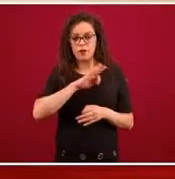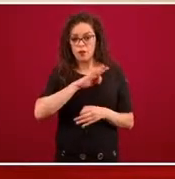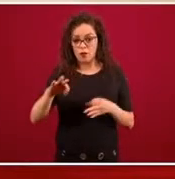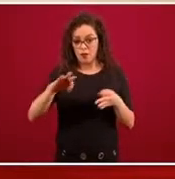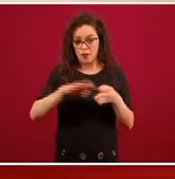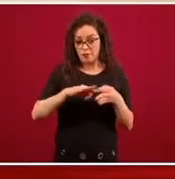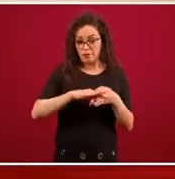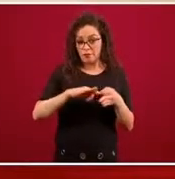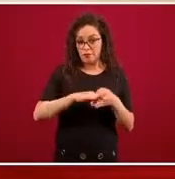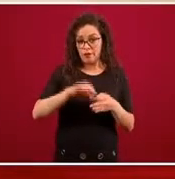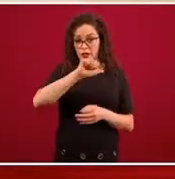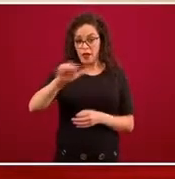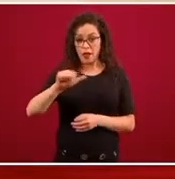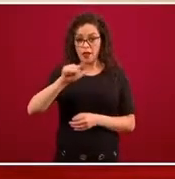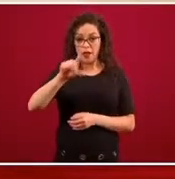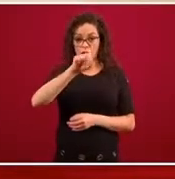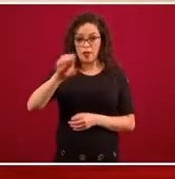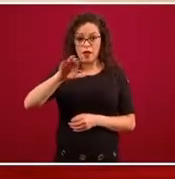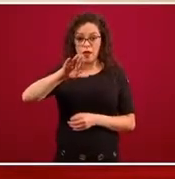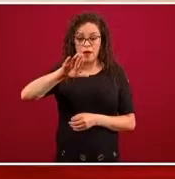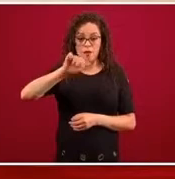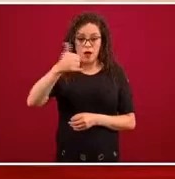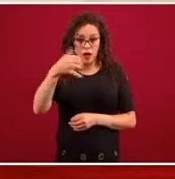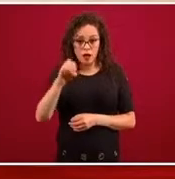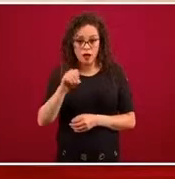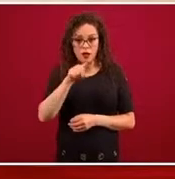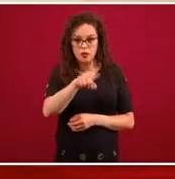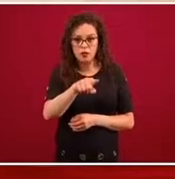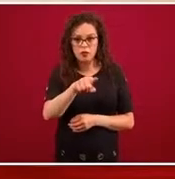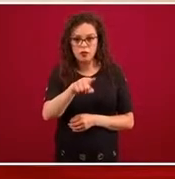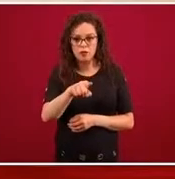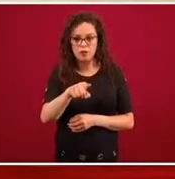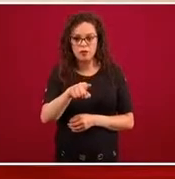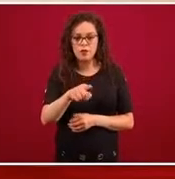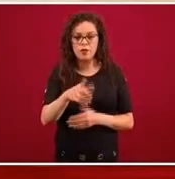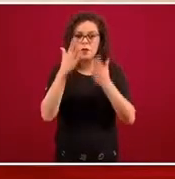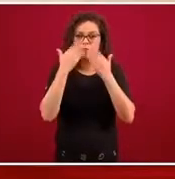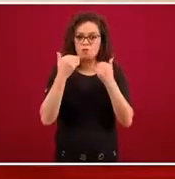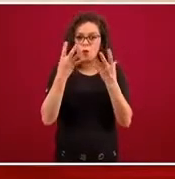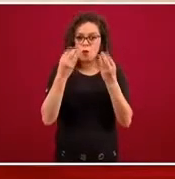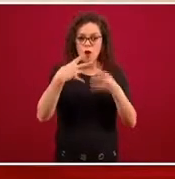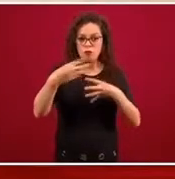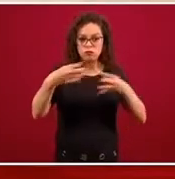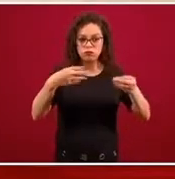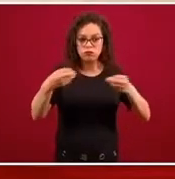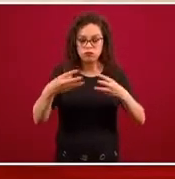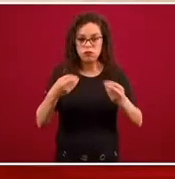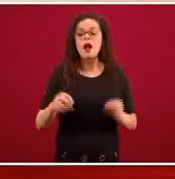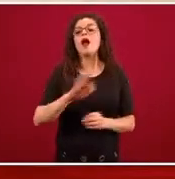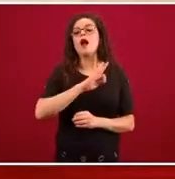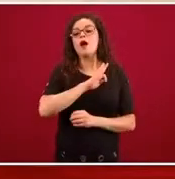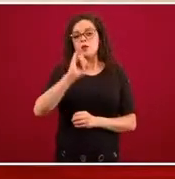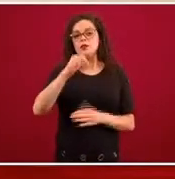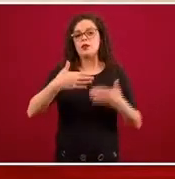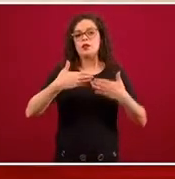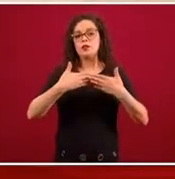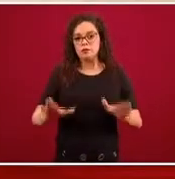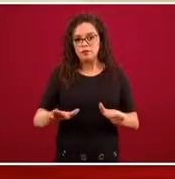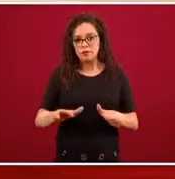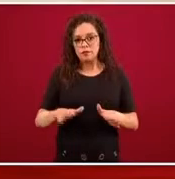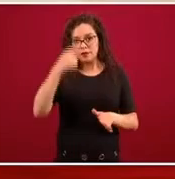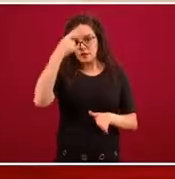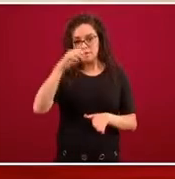Also considering some specific regions that, as we move towards May the 17th, are showing very